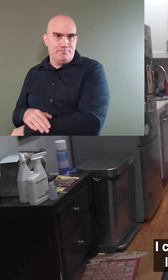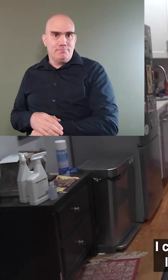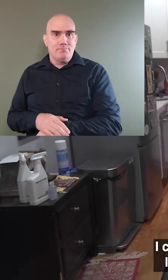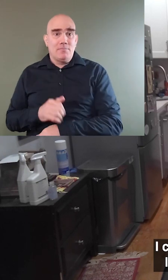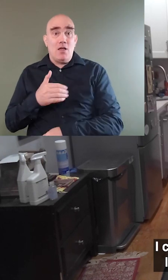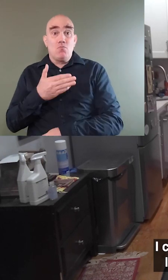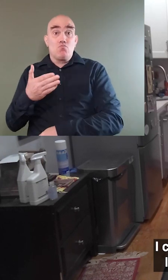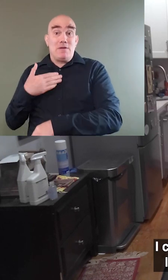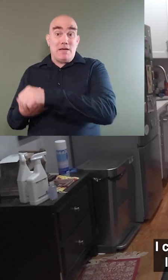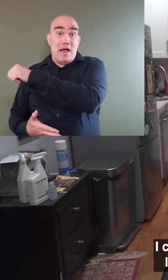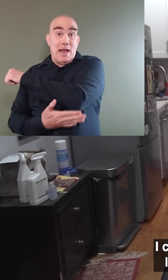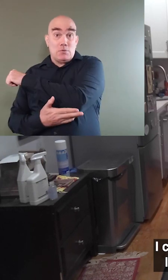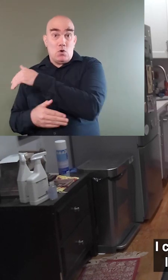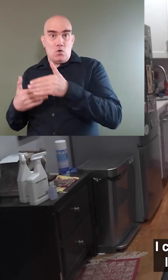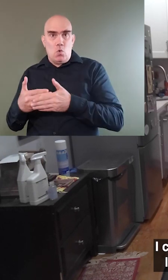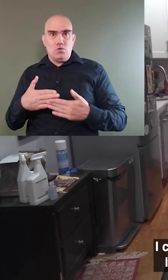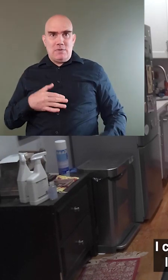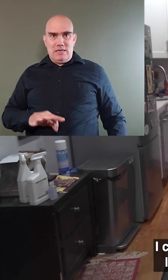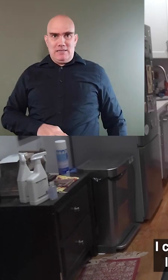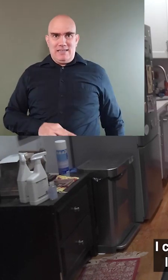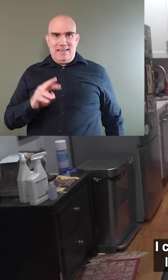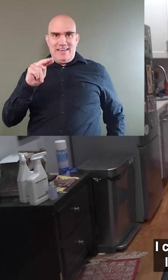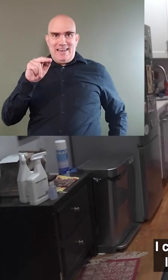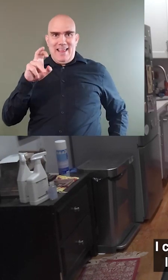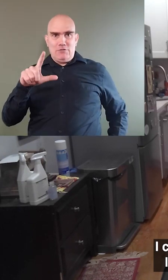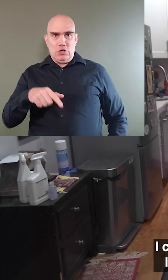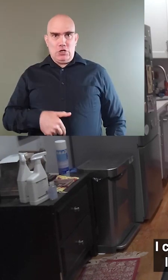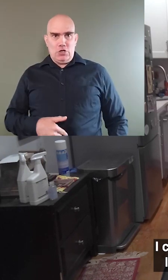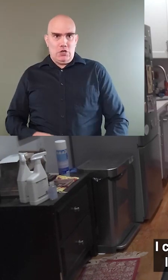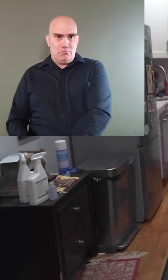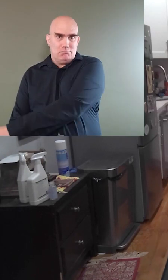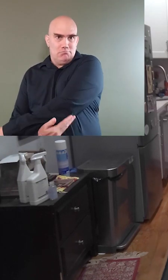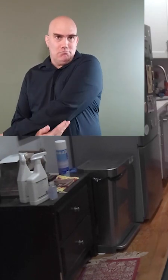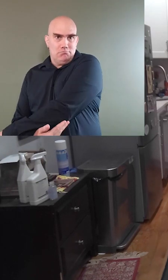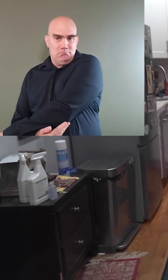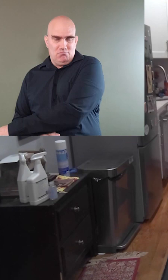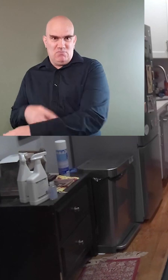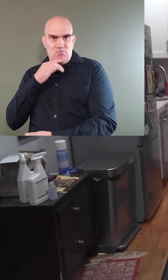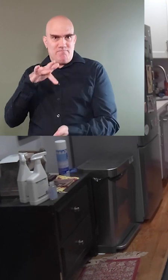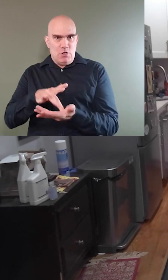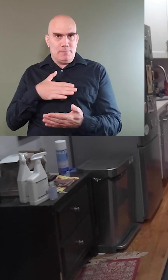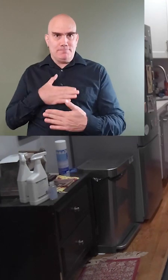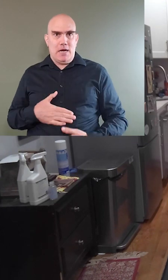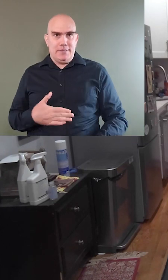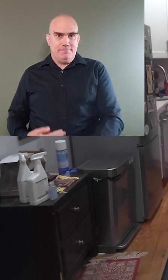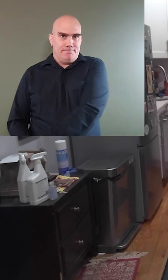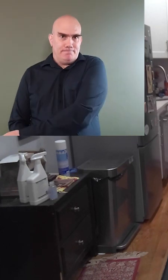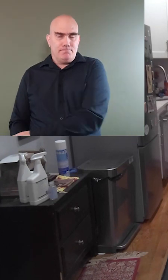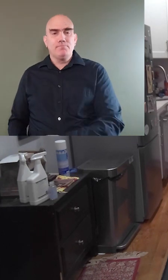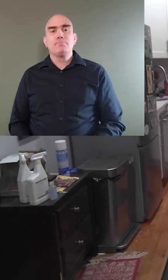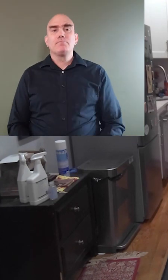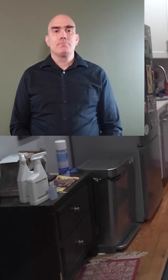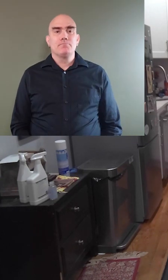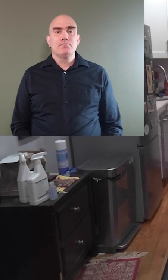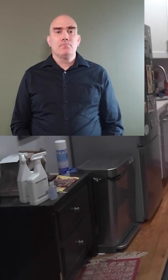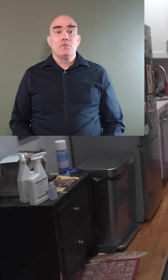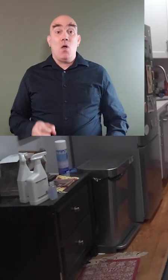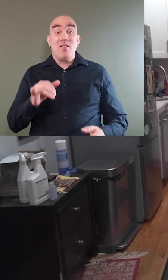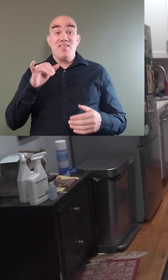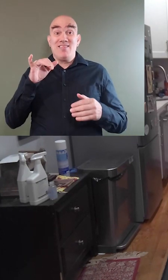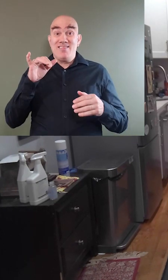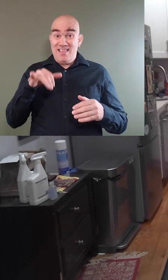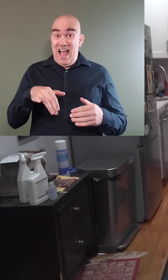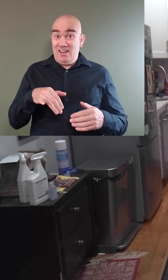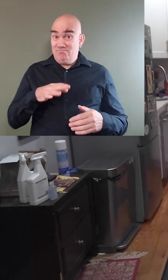bring my elbow almost like it's right at my navel. It's right at the middle of my body. Now that